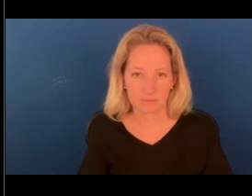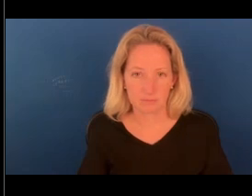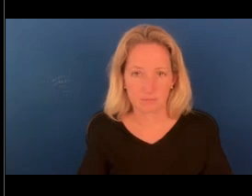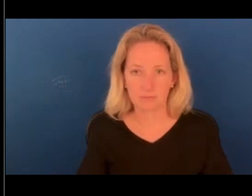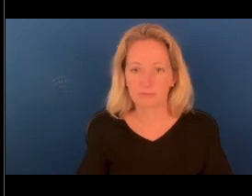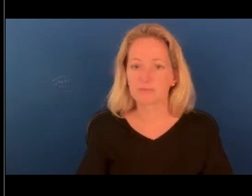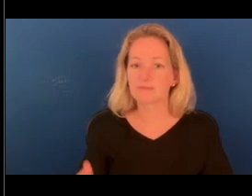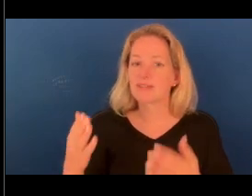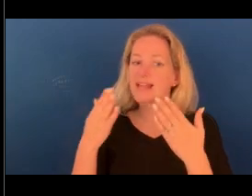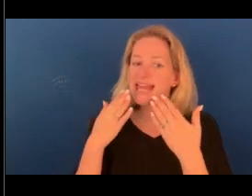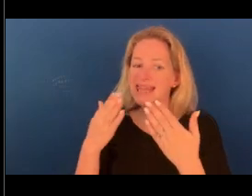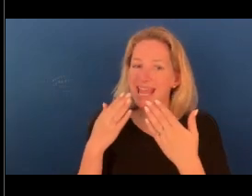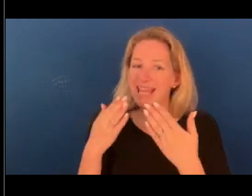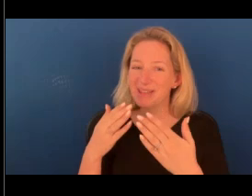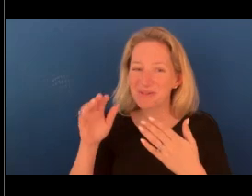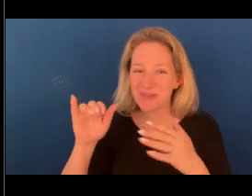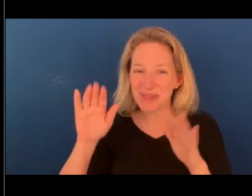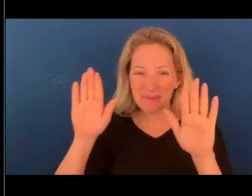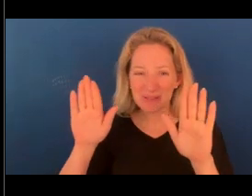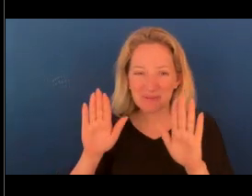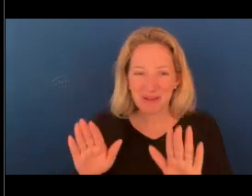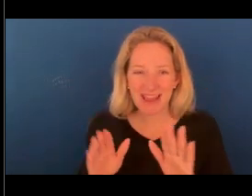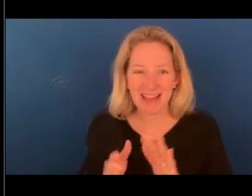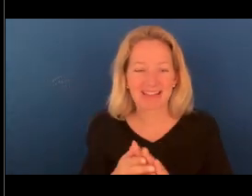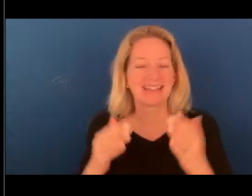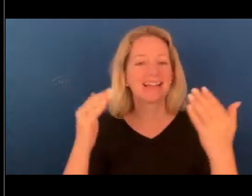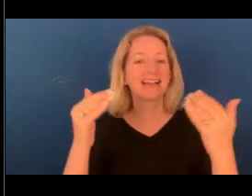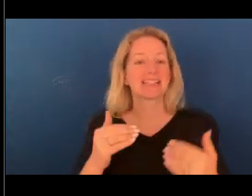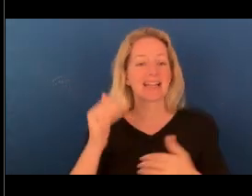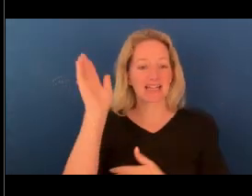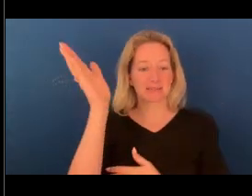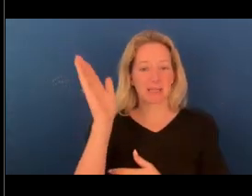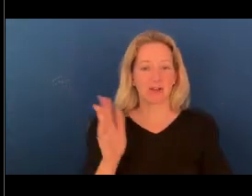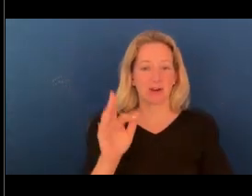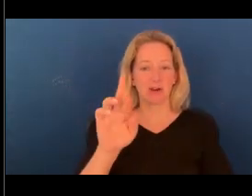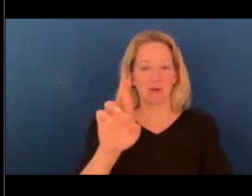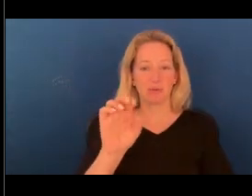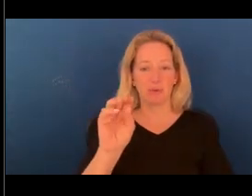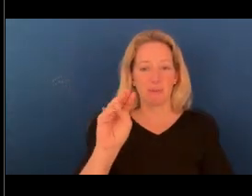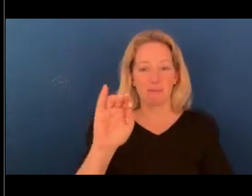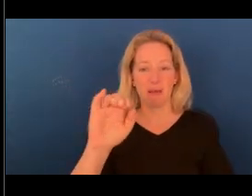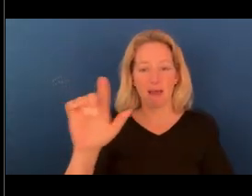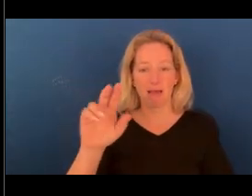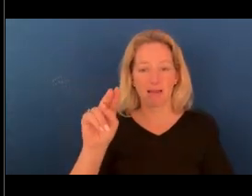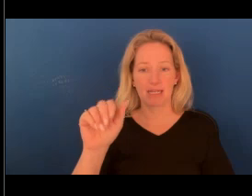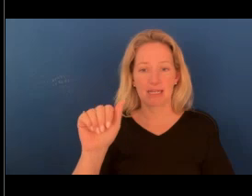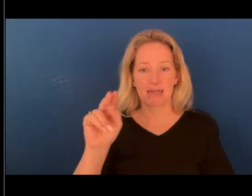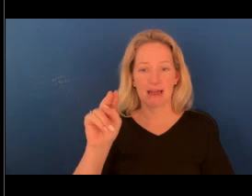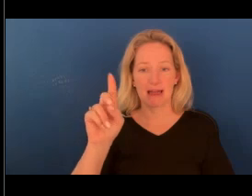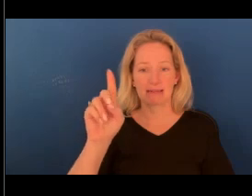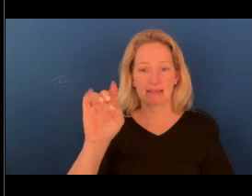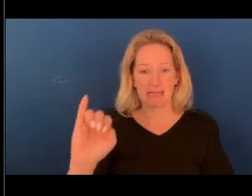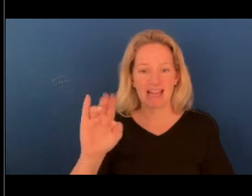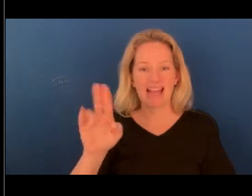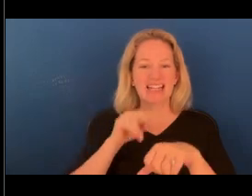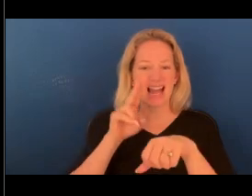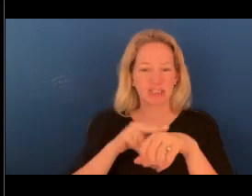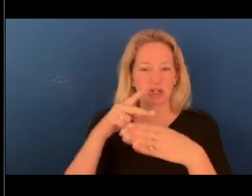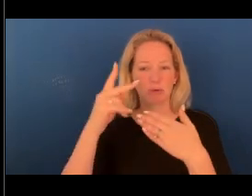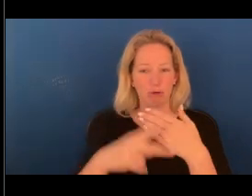Thank you, Susan. That was great. Our next speaker is Ramel Nandi, the National Program Lead for EPA